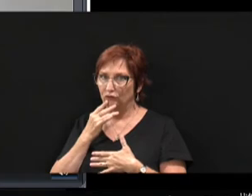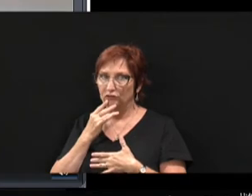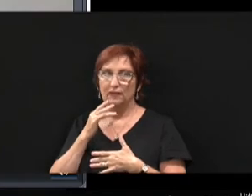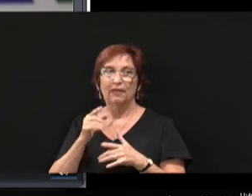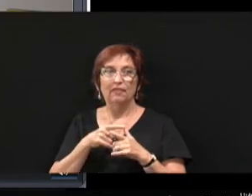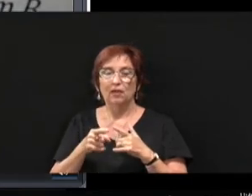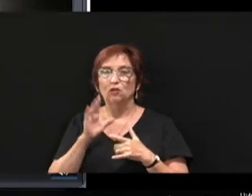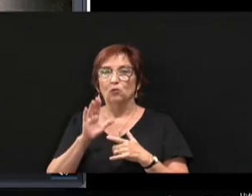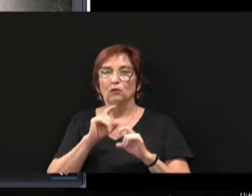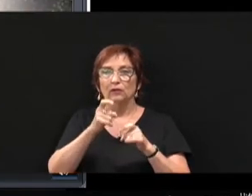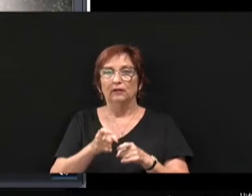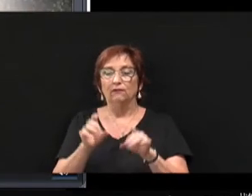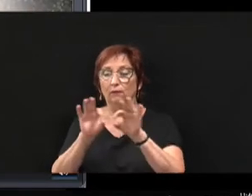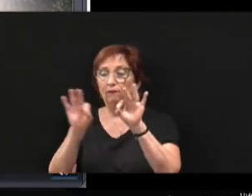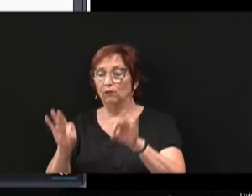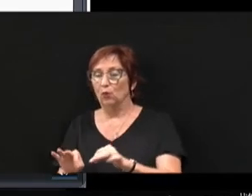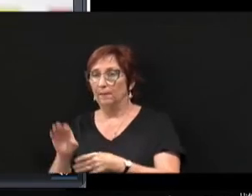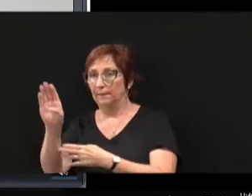give them Form B,